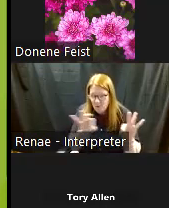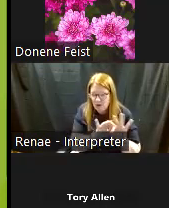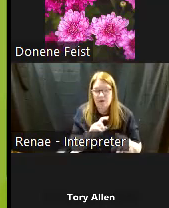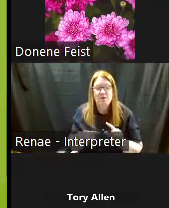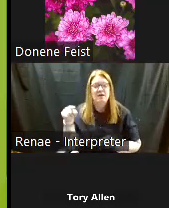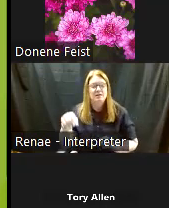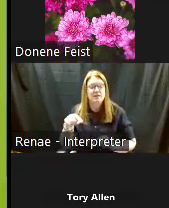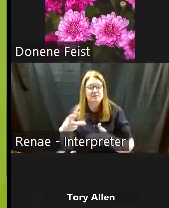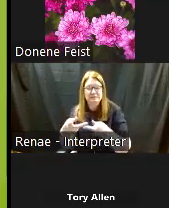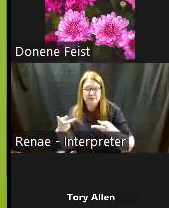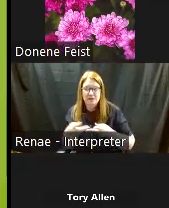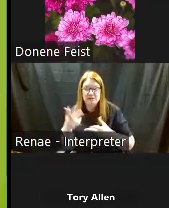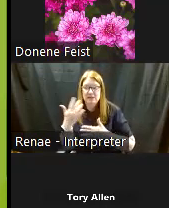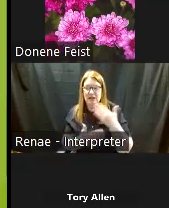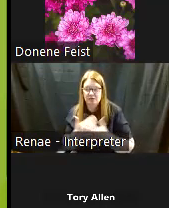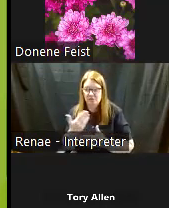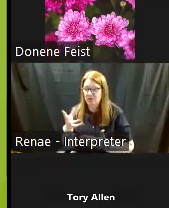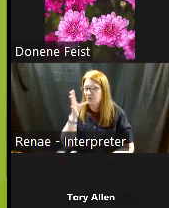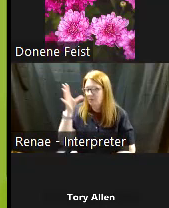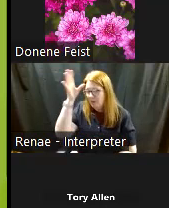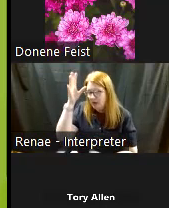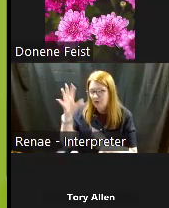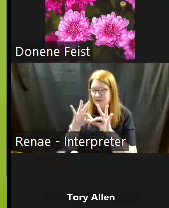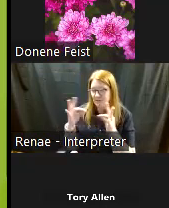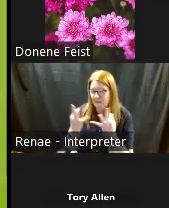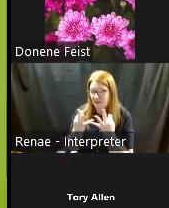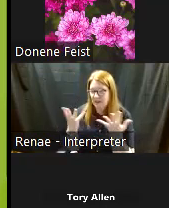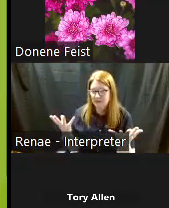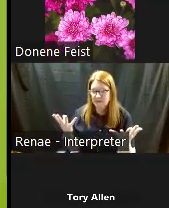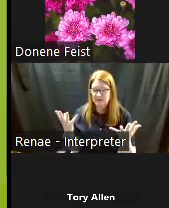space as comfortable for parents and families as possible. Kind of